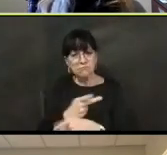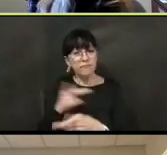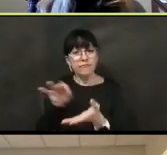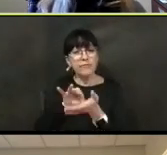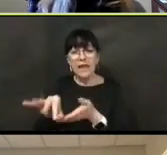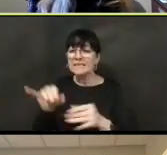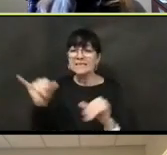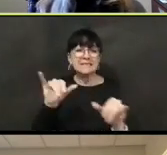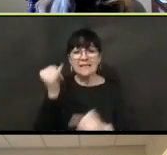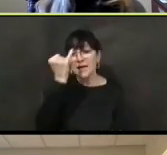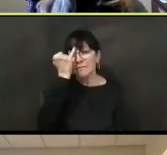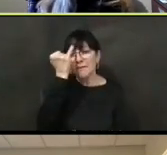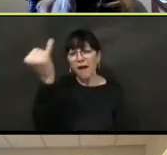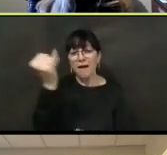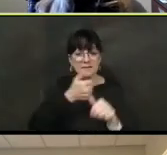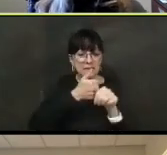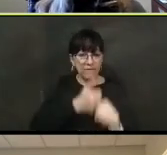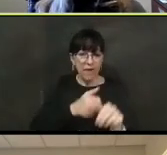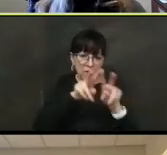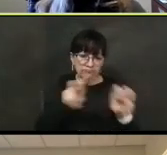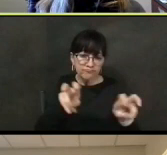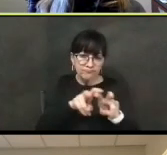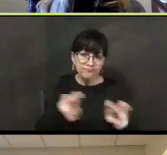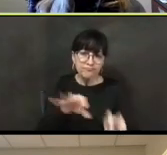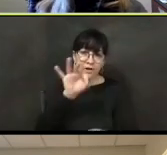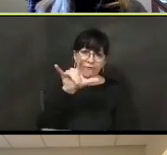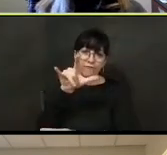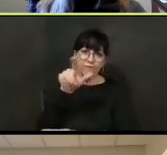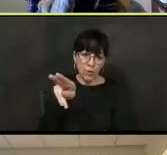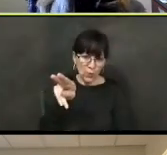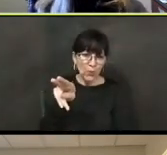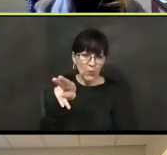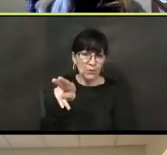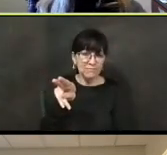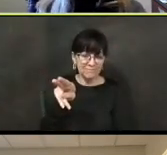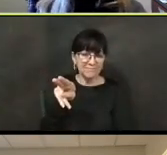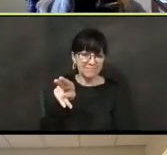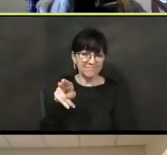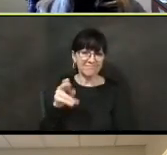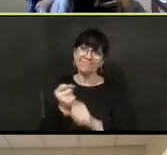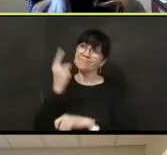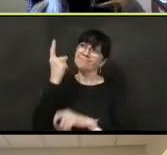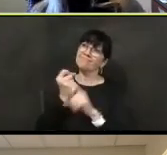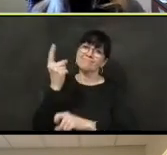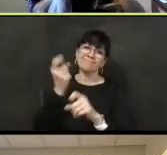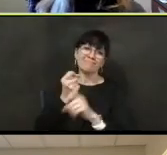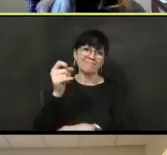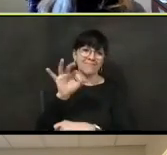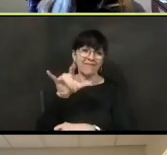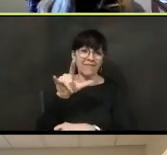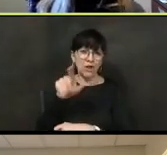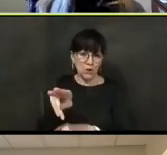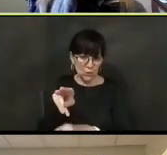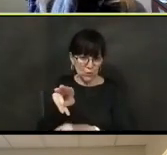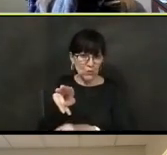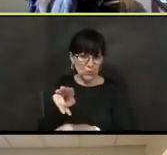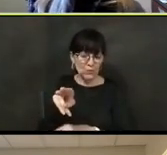And every year, as we start to get over our hump, we see decreases in ILI, we call it.